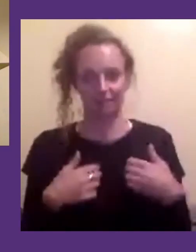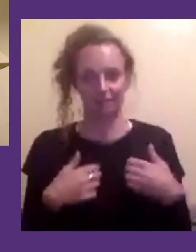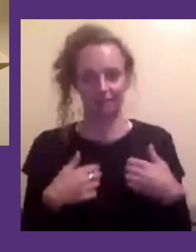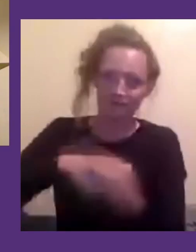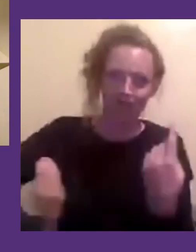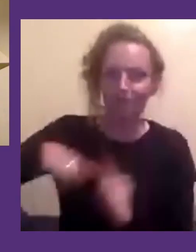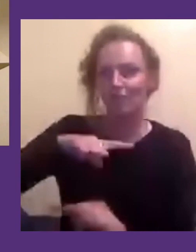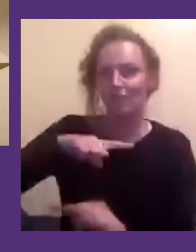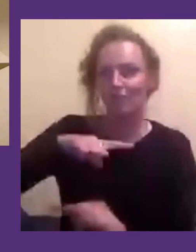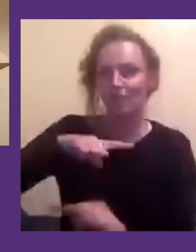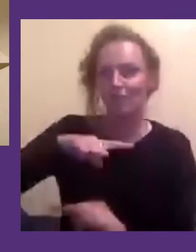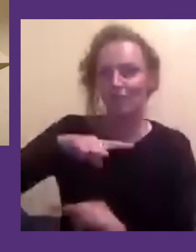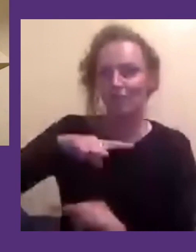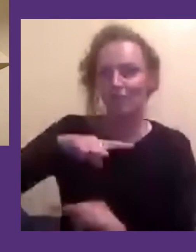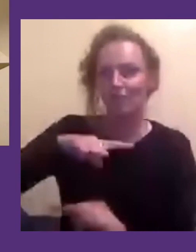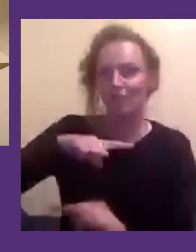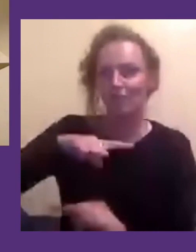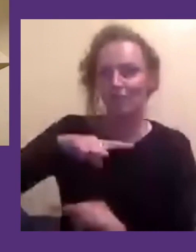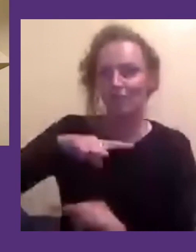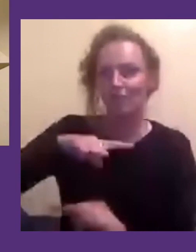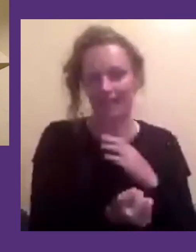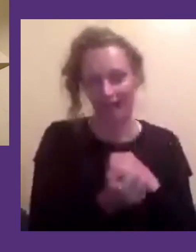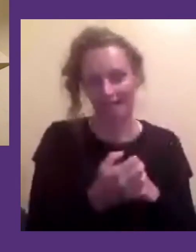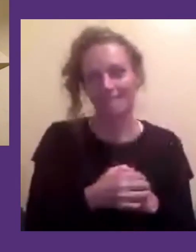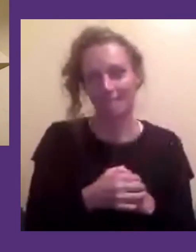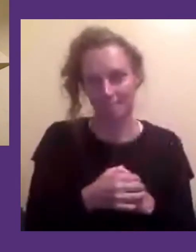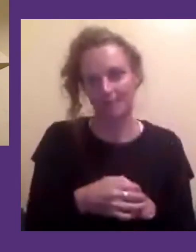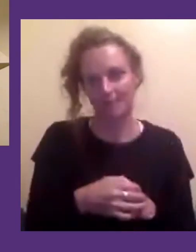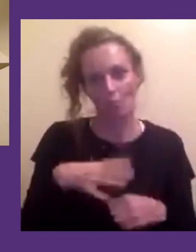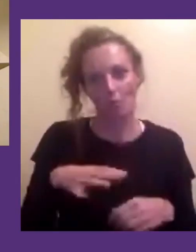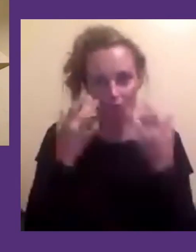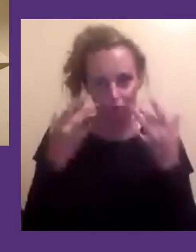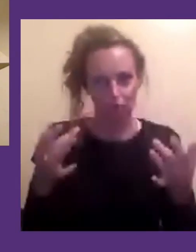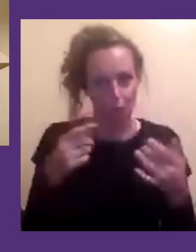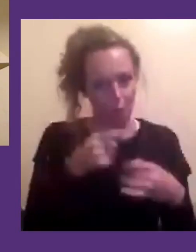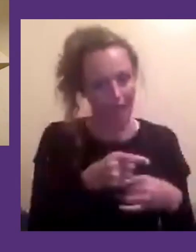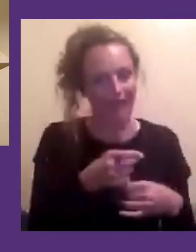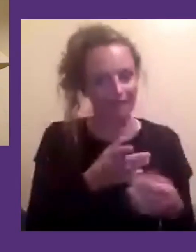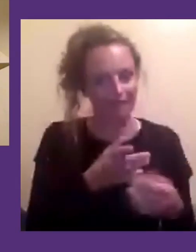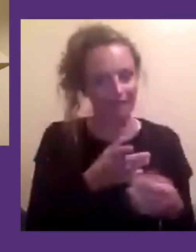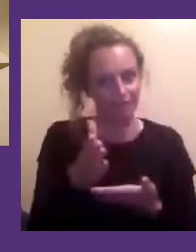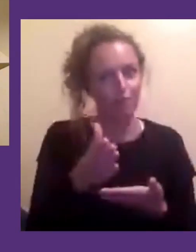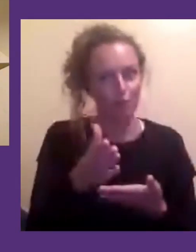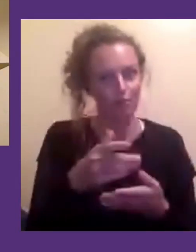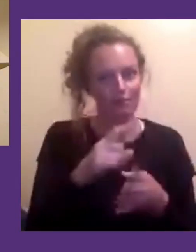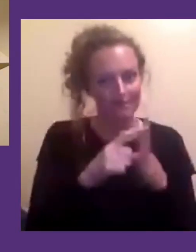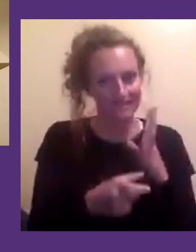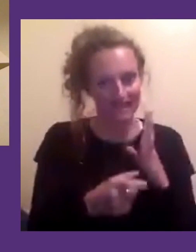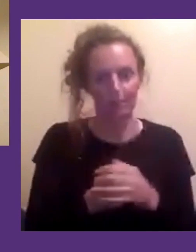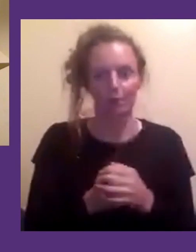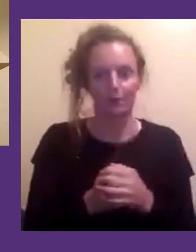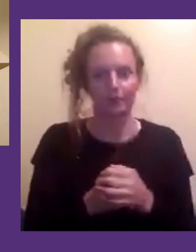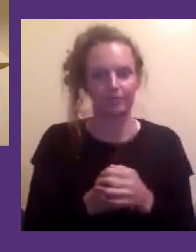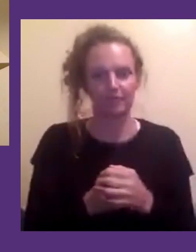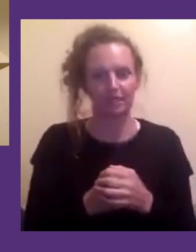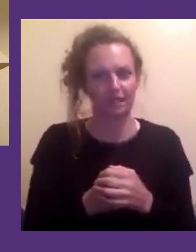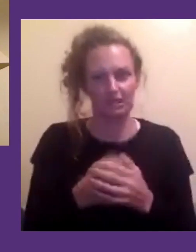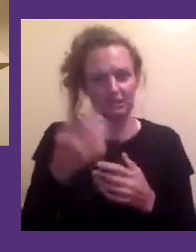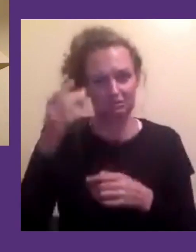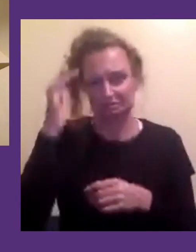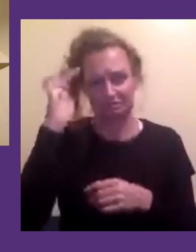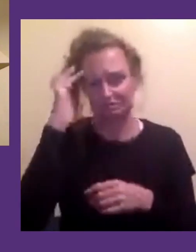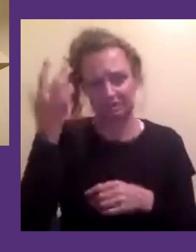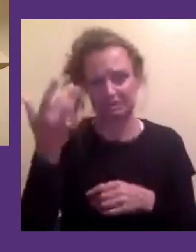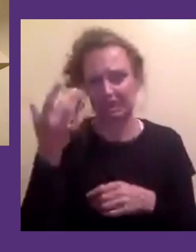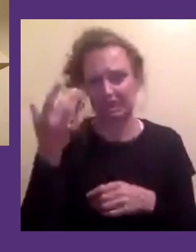weirdly dubious idea that disabled people are asexual and no one of